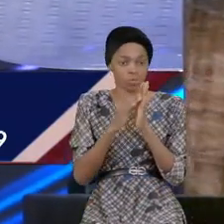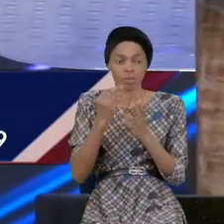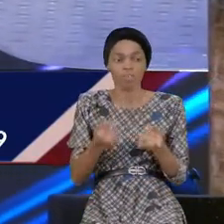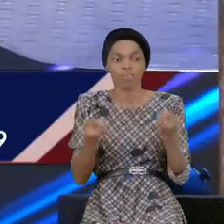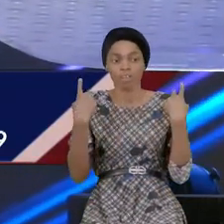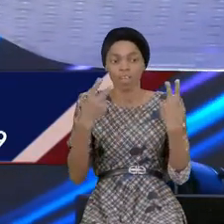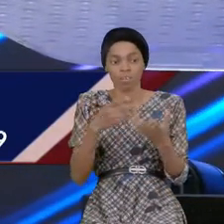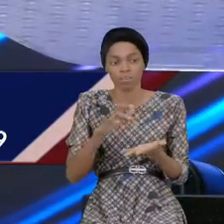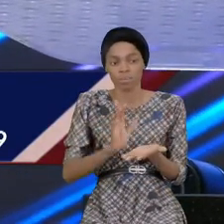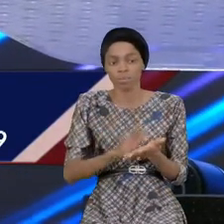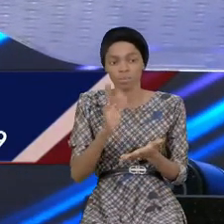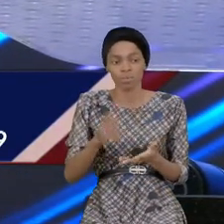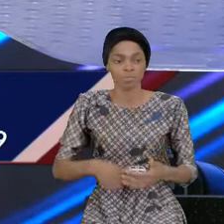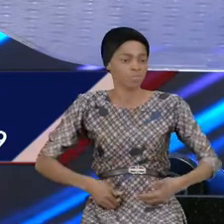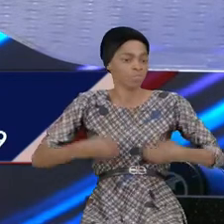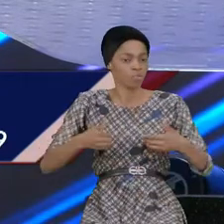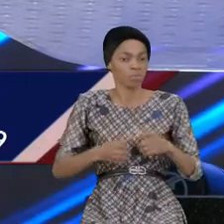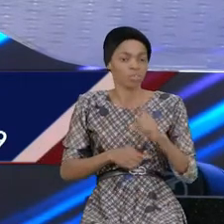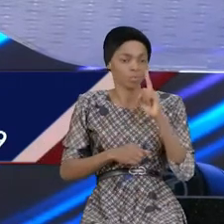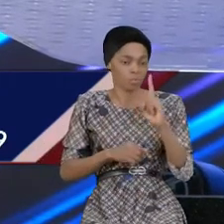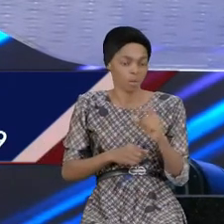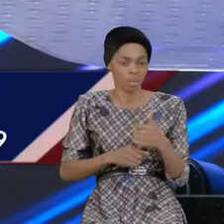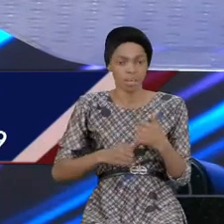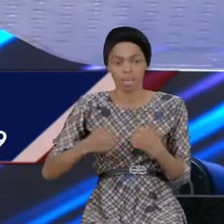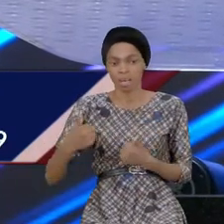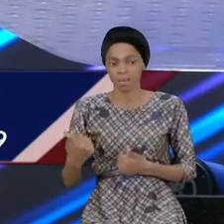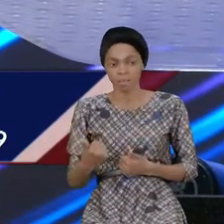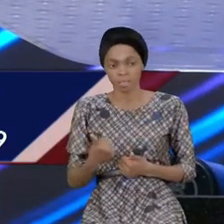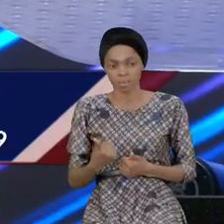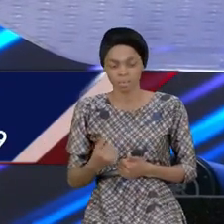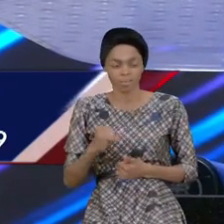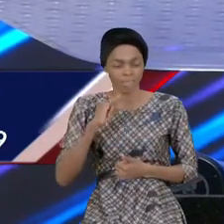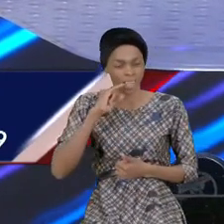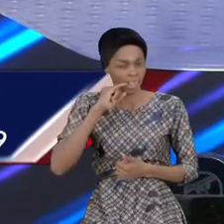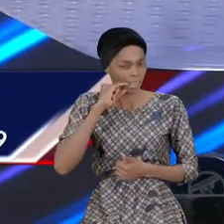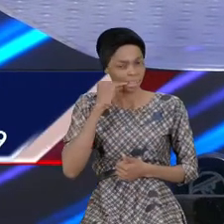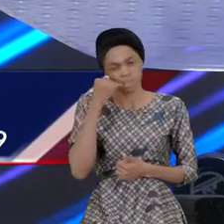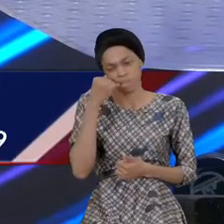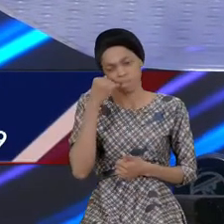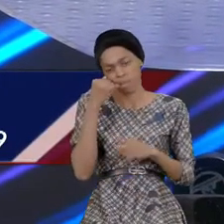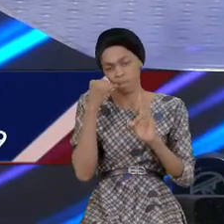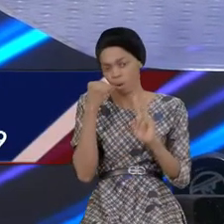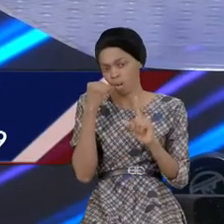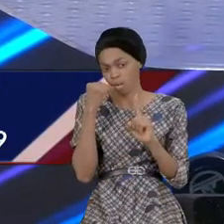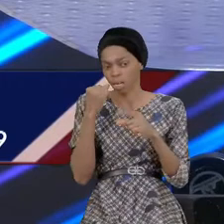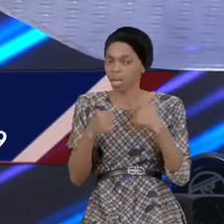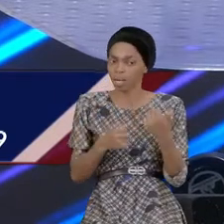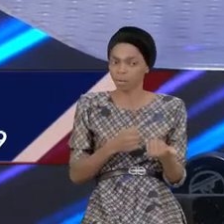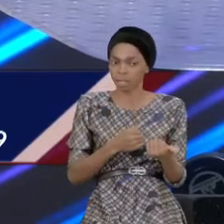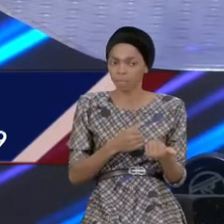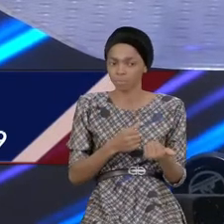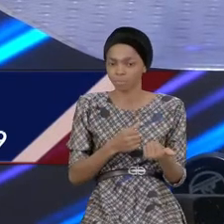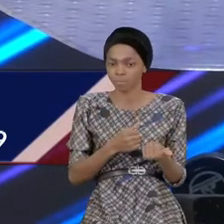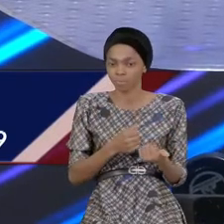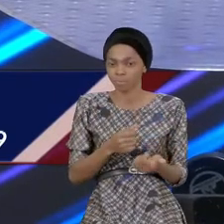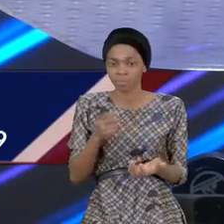glory, provoking one another, envying one another.